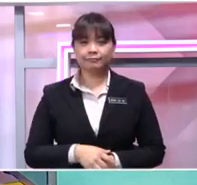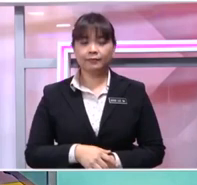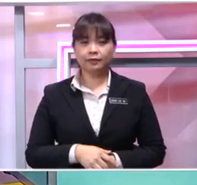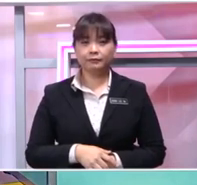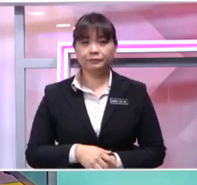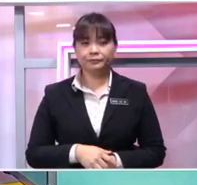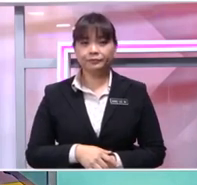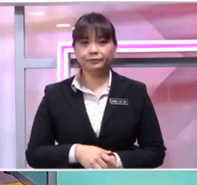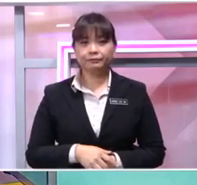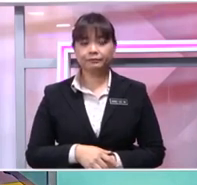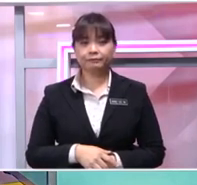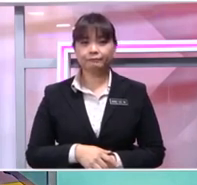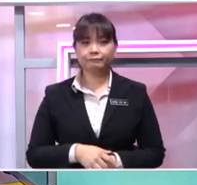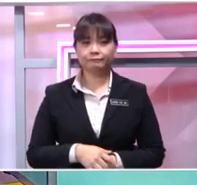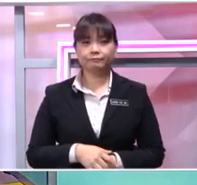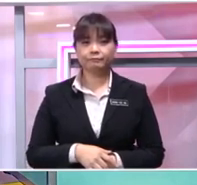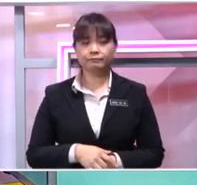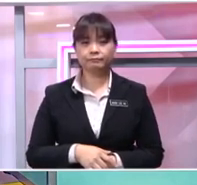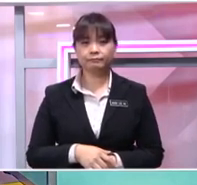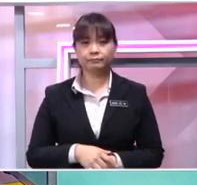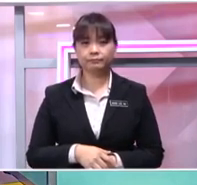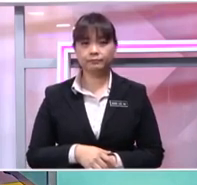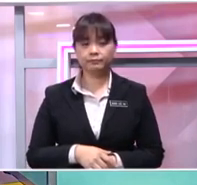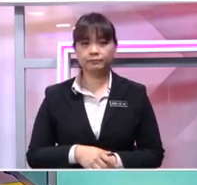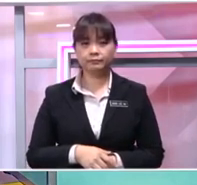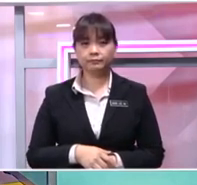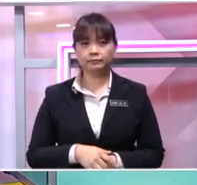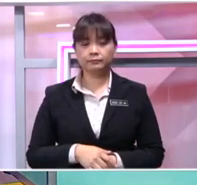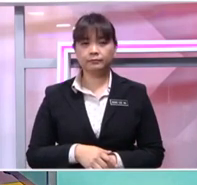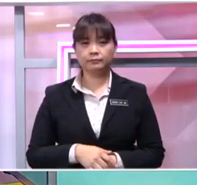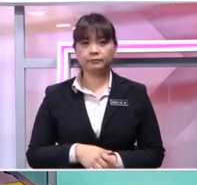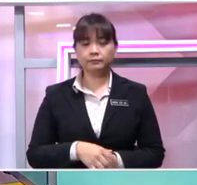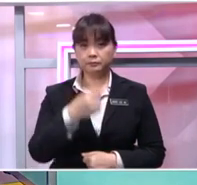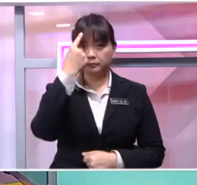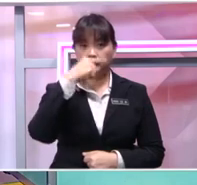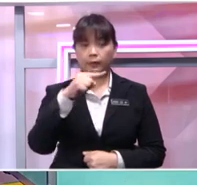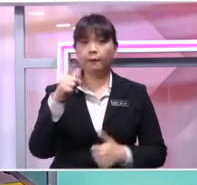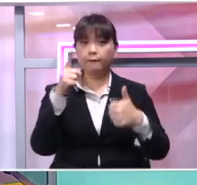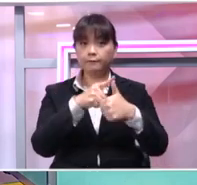answer? The reward. The reward. Okay. Mm-hmm. For the top 2 question.